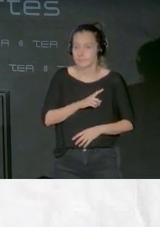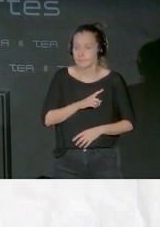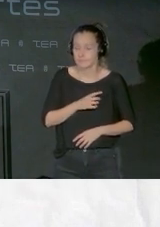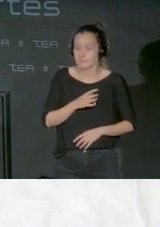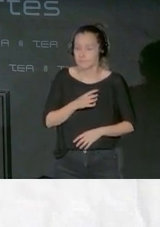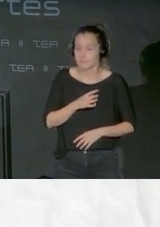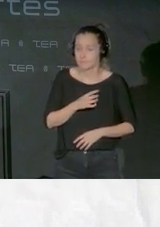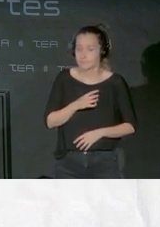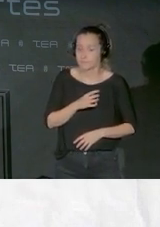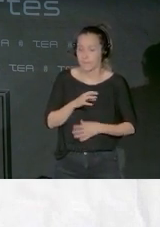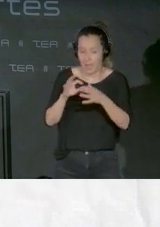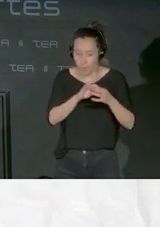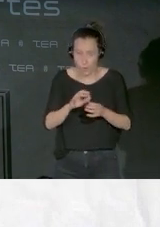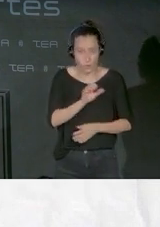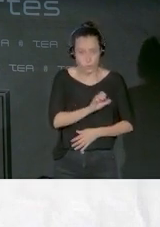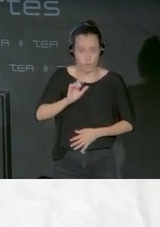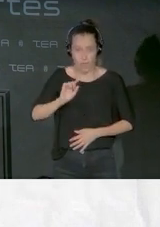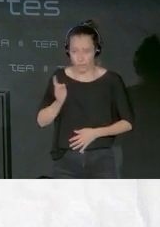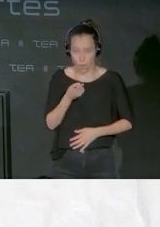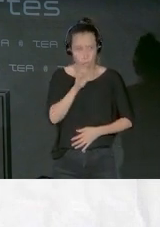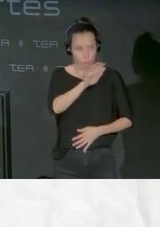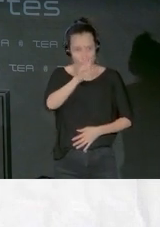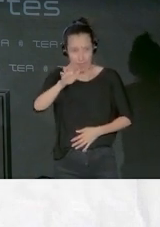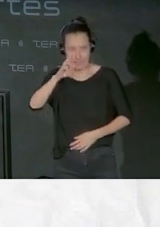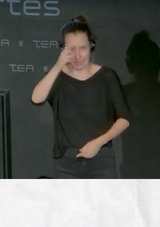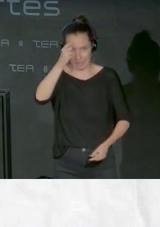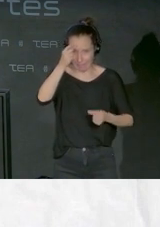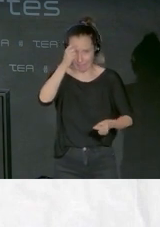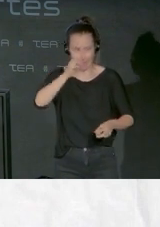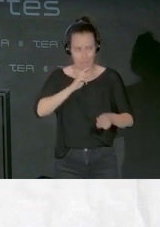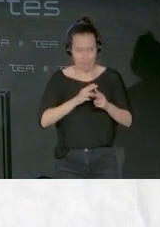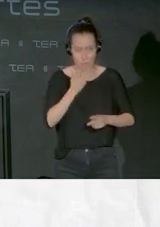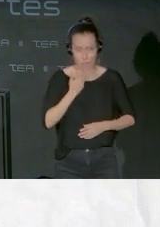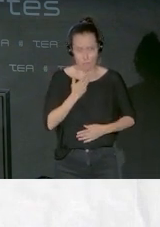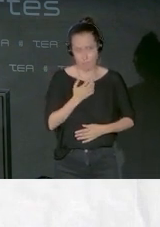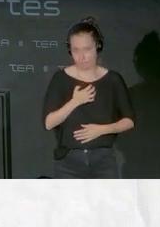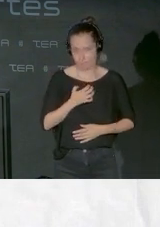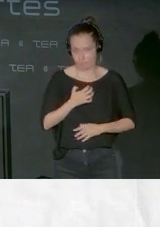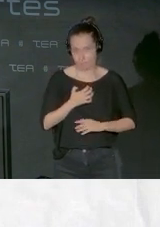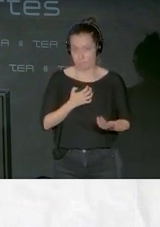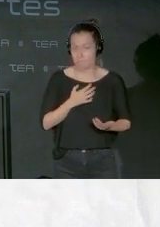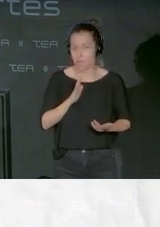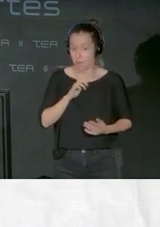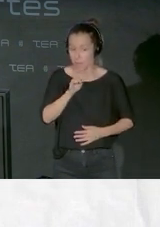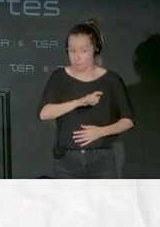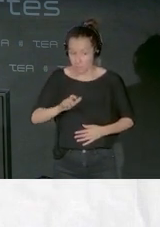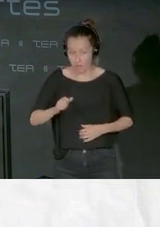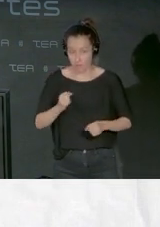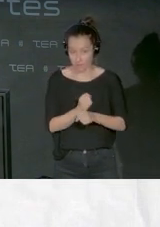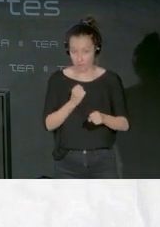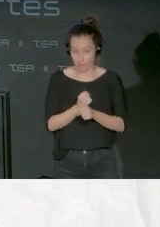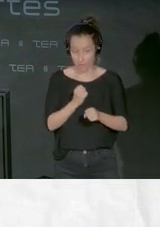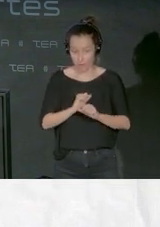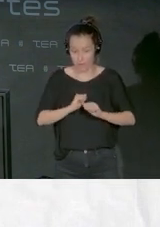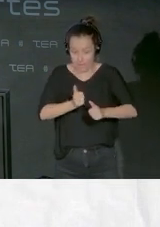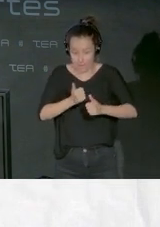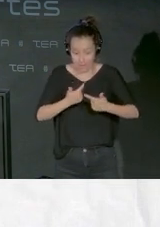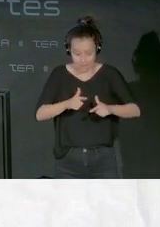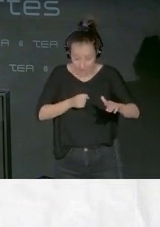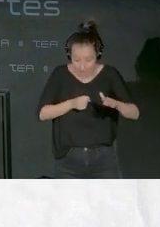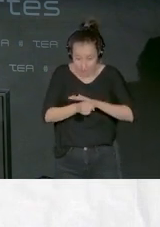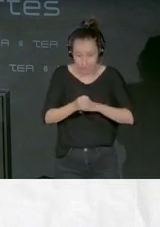sector. But definitely the amount of individuals that come into the sector through the self-taught route was an interesting sort of